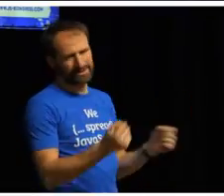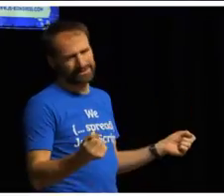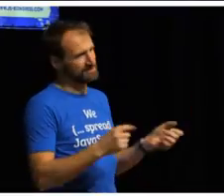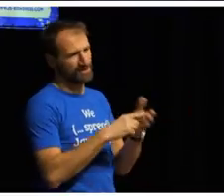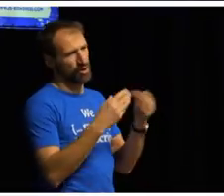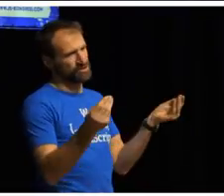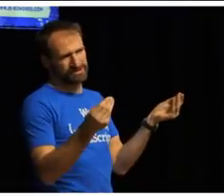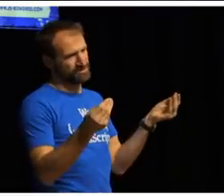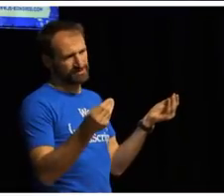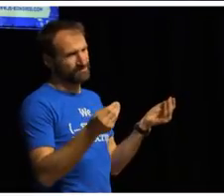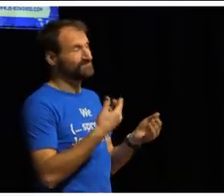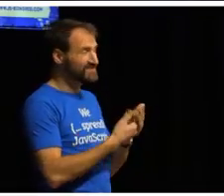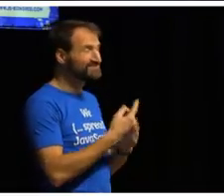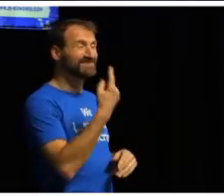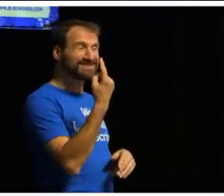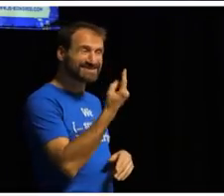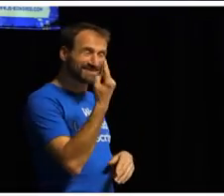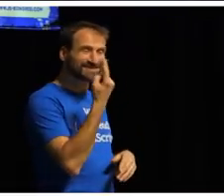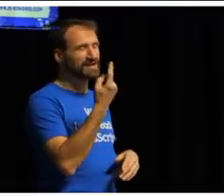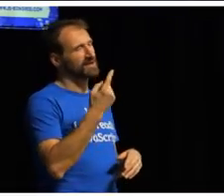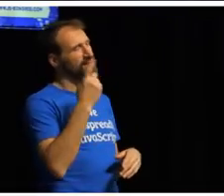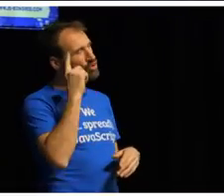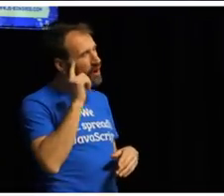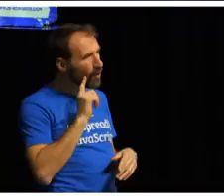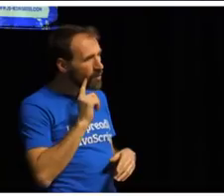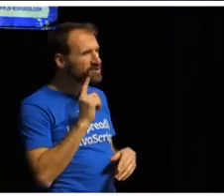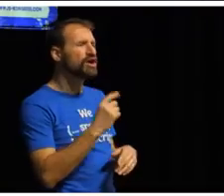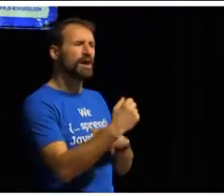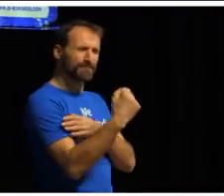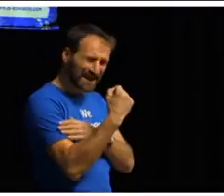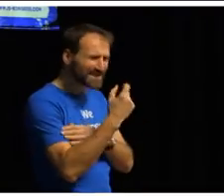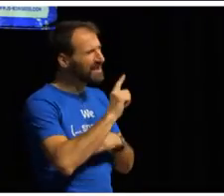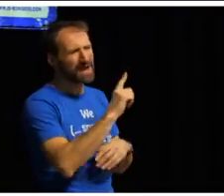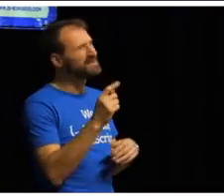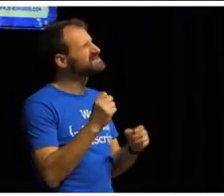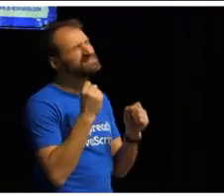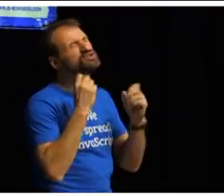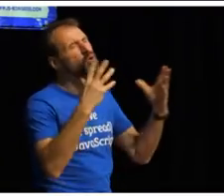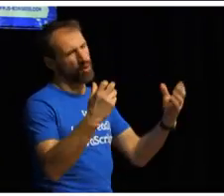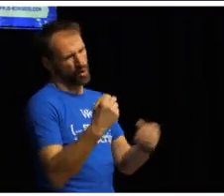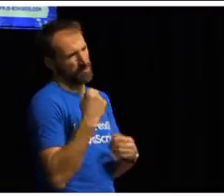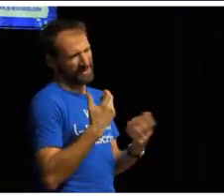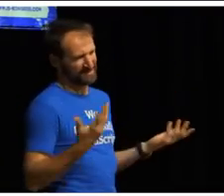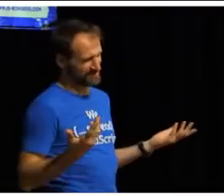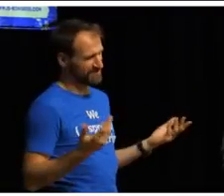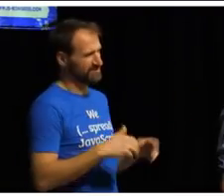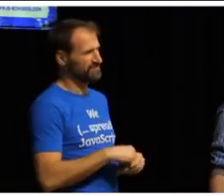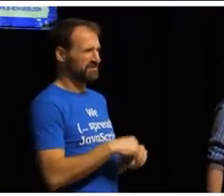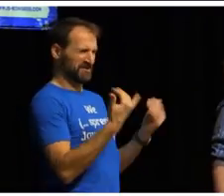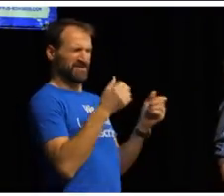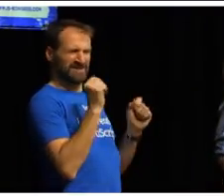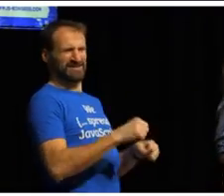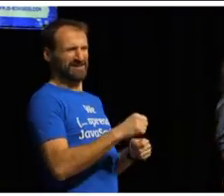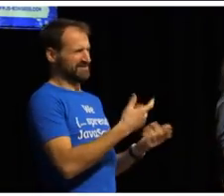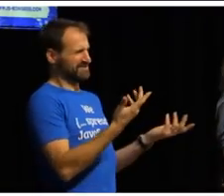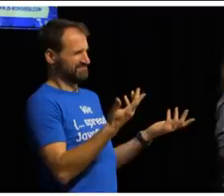means a single neuron is sort of powerful, but not very powerful. How can you learn something like the self-driving car with that? I mean, how is that possible? And